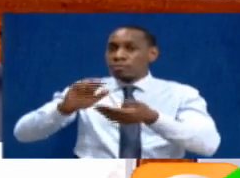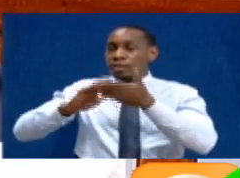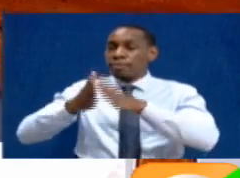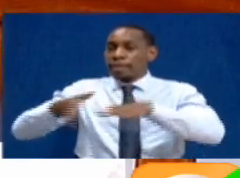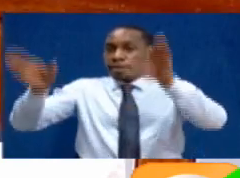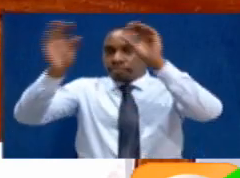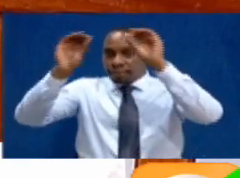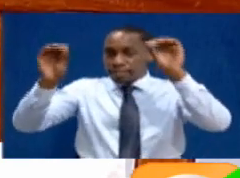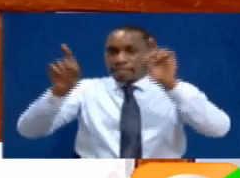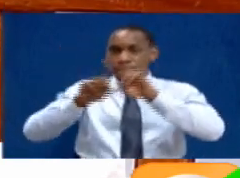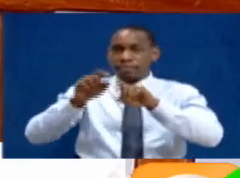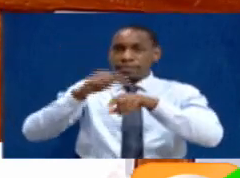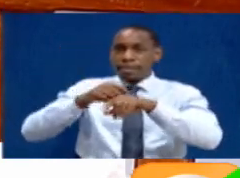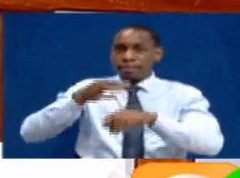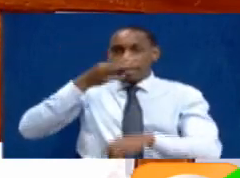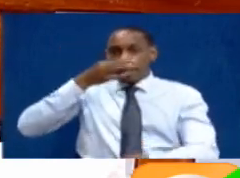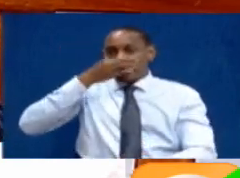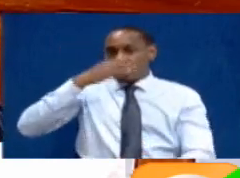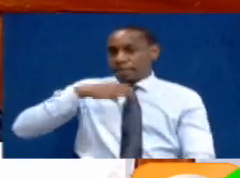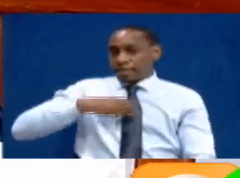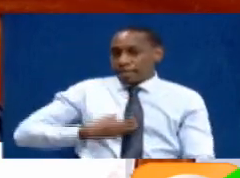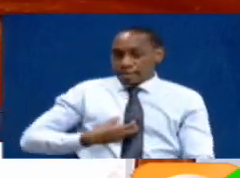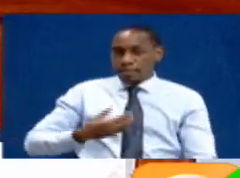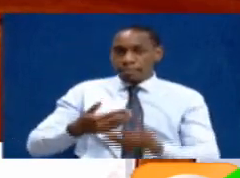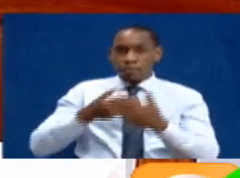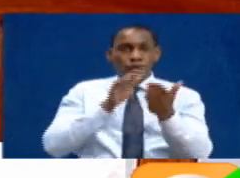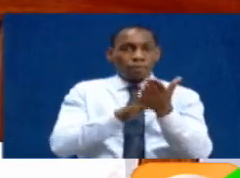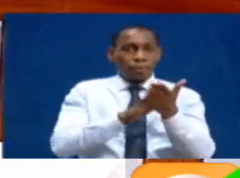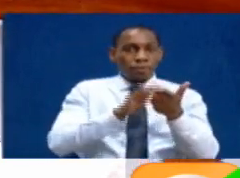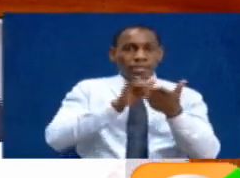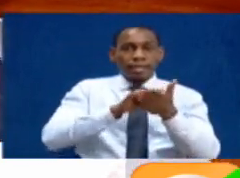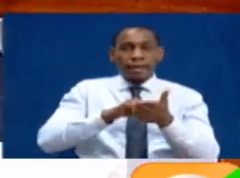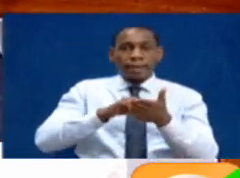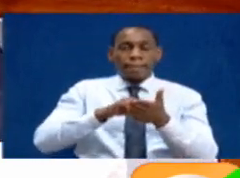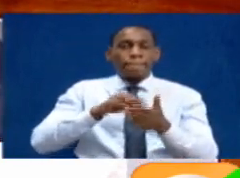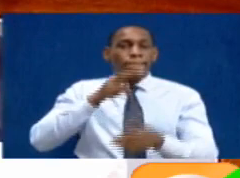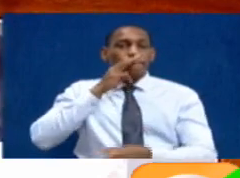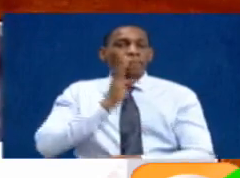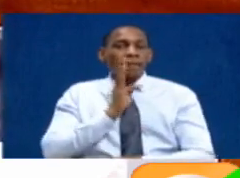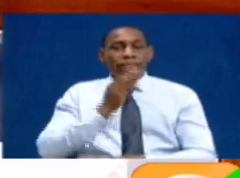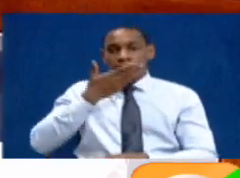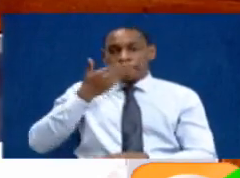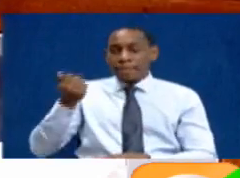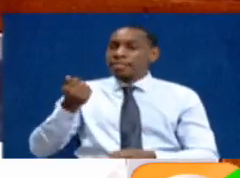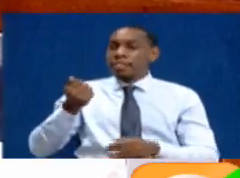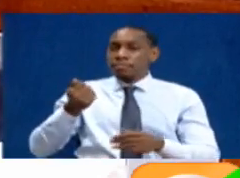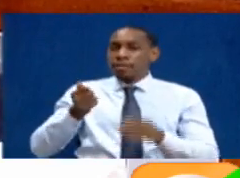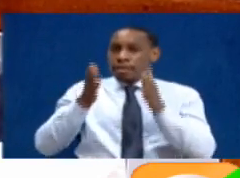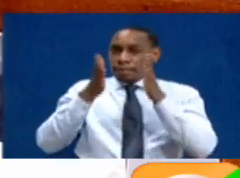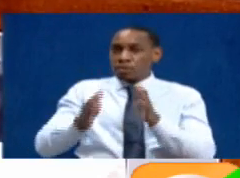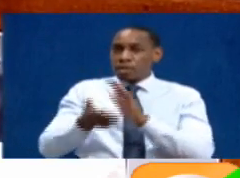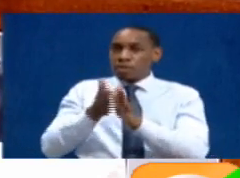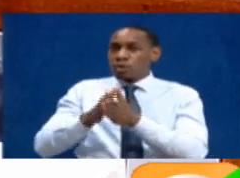And even when Kibaki was retiring, he had made a proposal that Mudavadi would be the right person because nobody would re-elect a